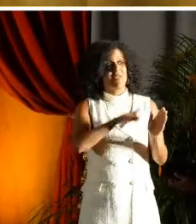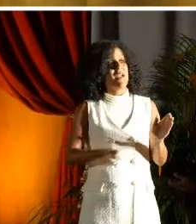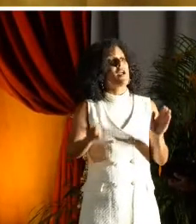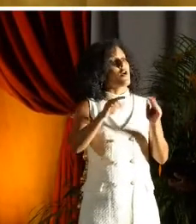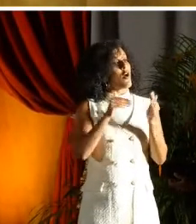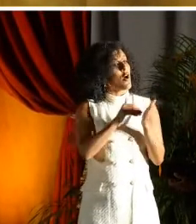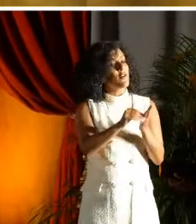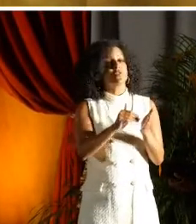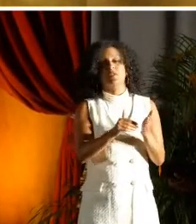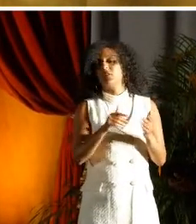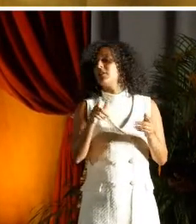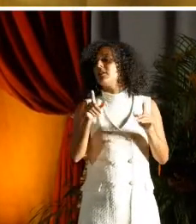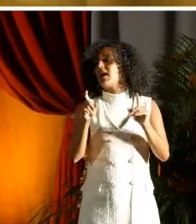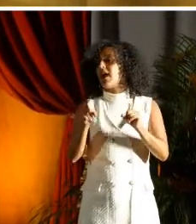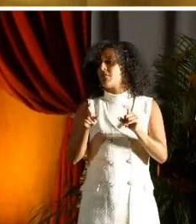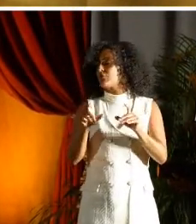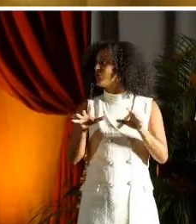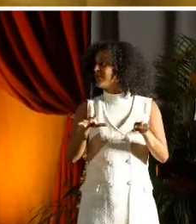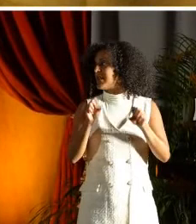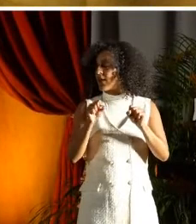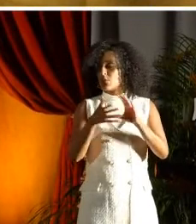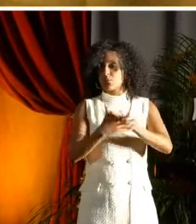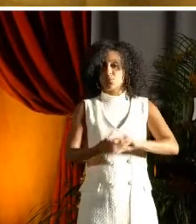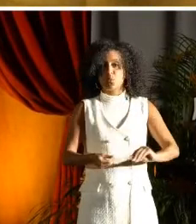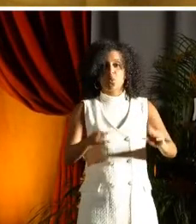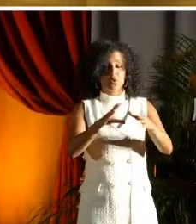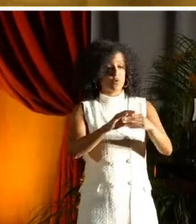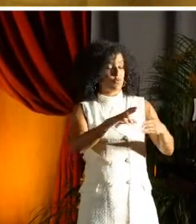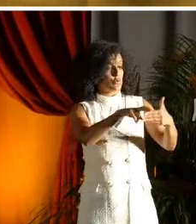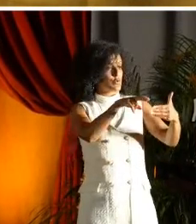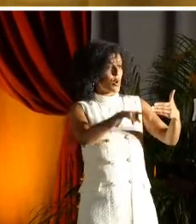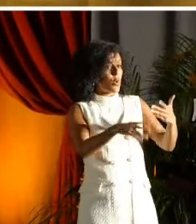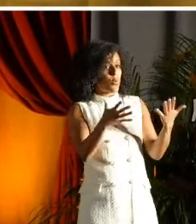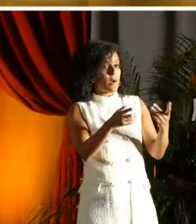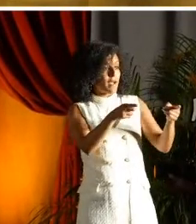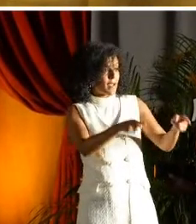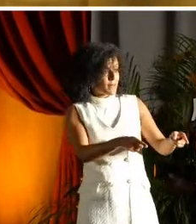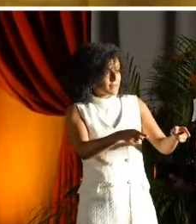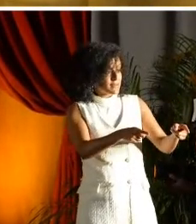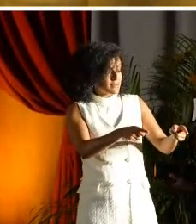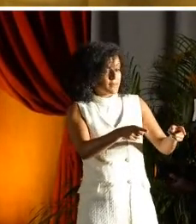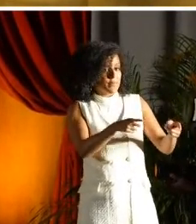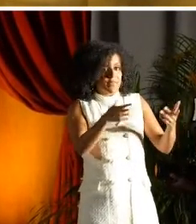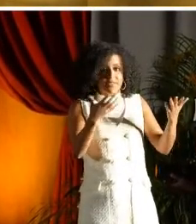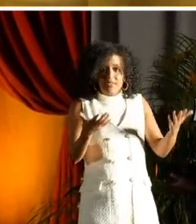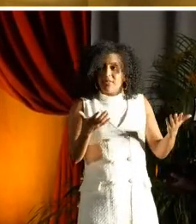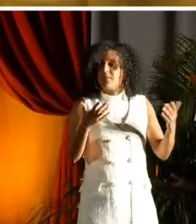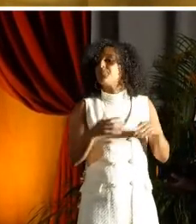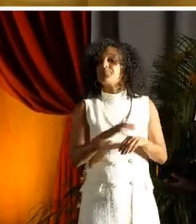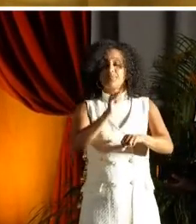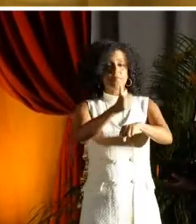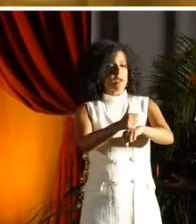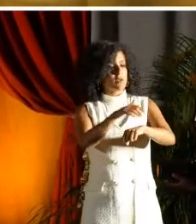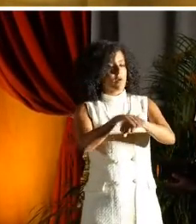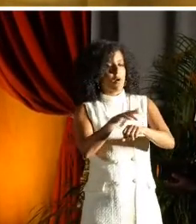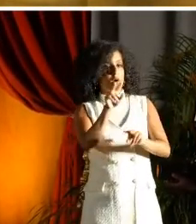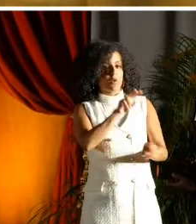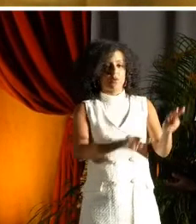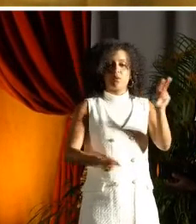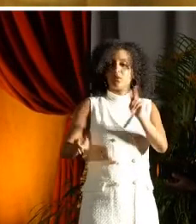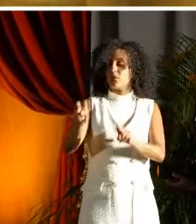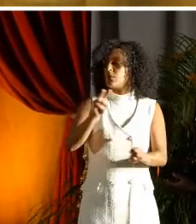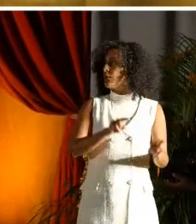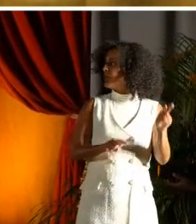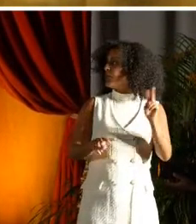that need to be on the table. Final story here, and as a result of that, Southern Echo and Hollis and team, they start looking at what is the new